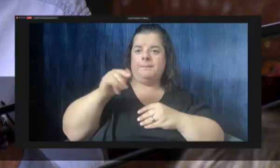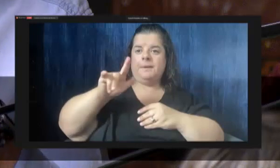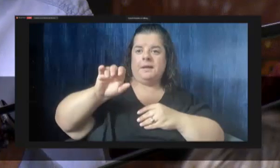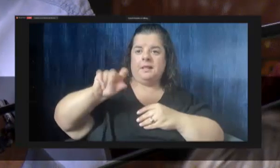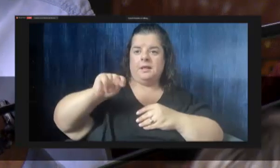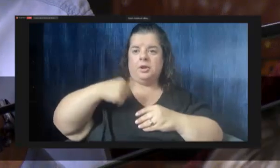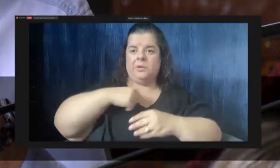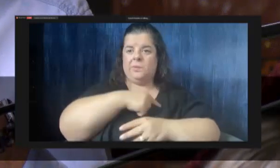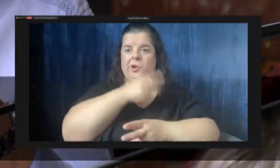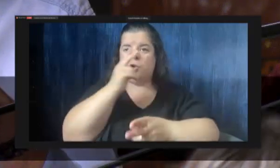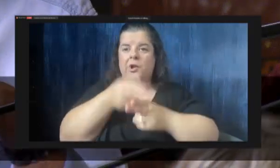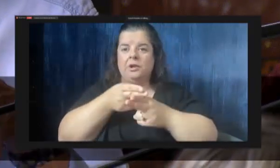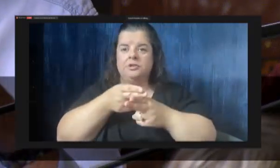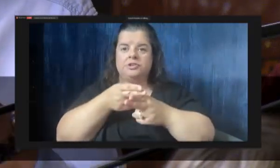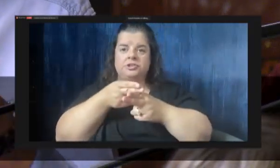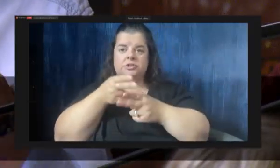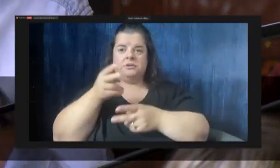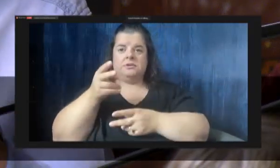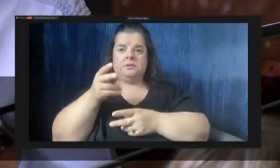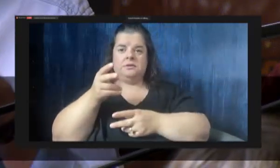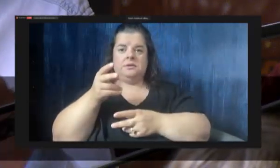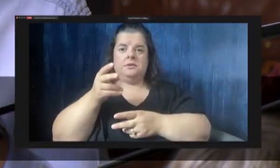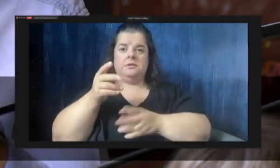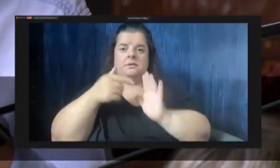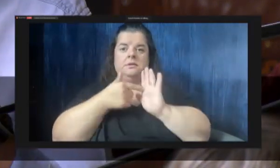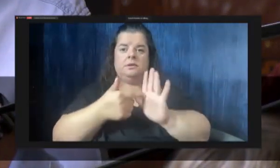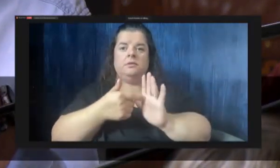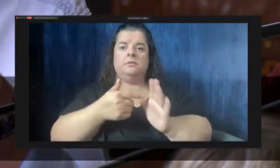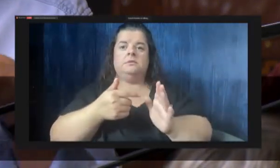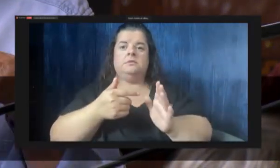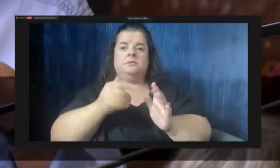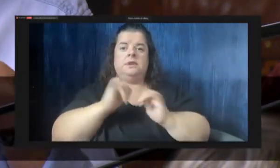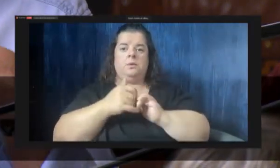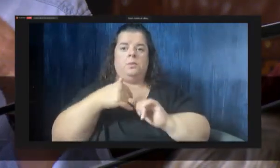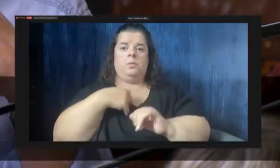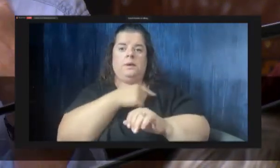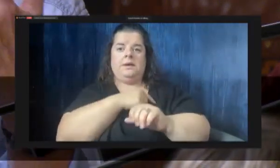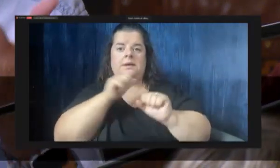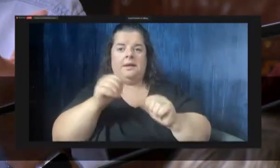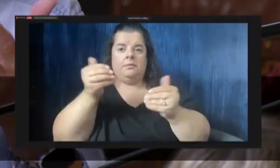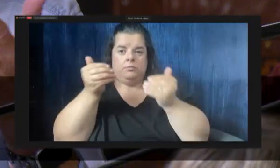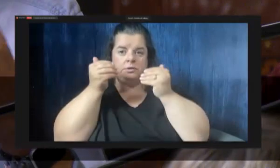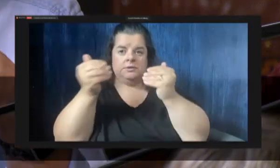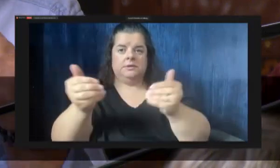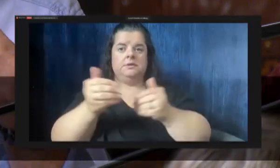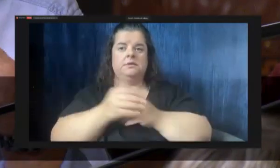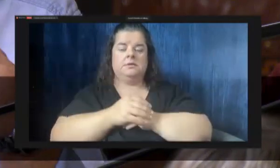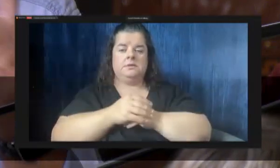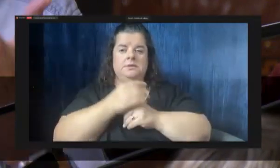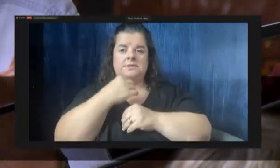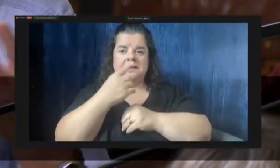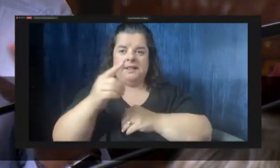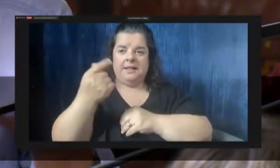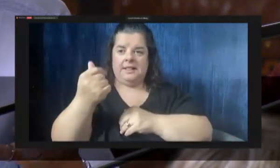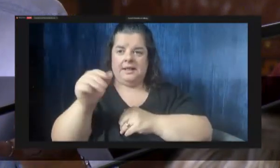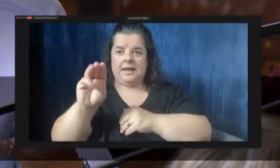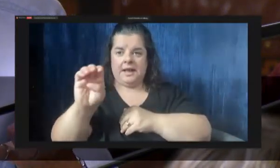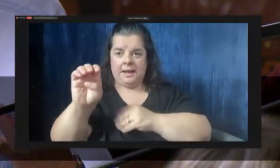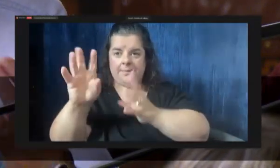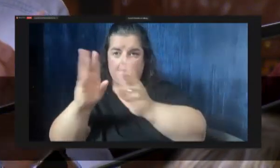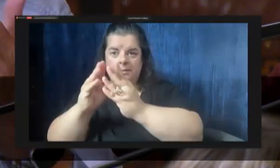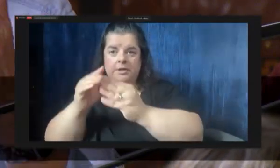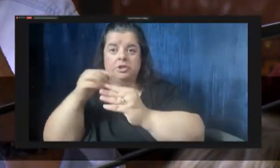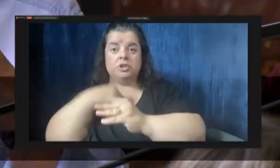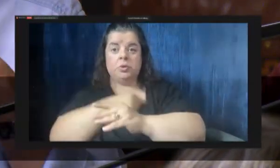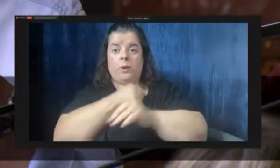this demonstration, shows us how we're going to proceed going forward and telling the Game Commission that we are capable of doing